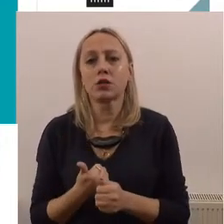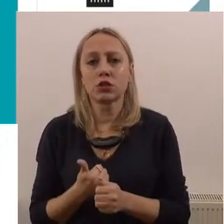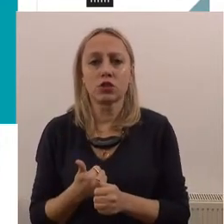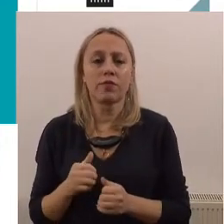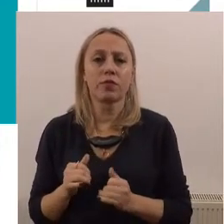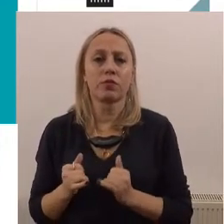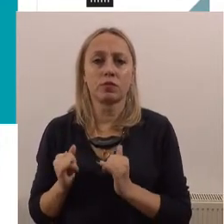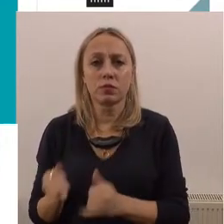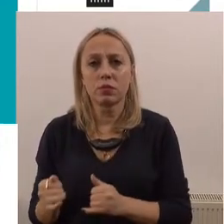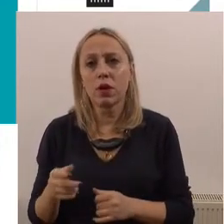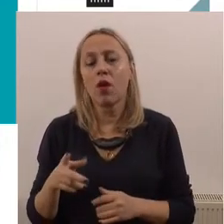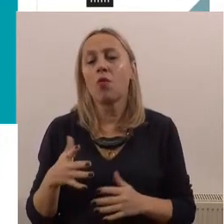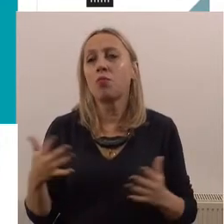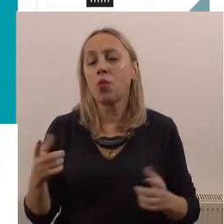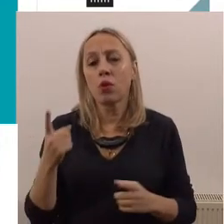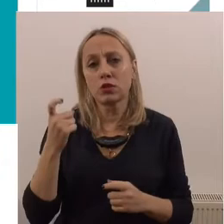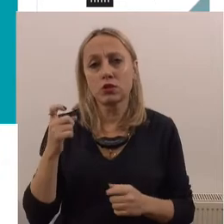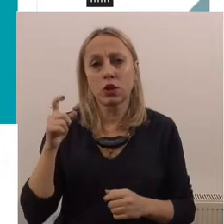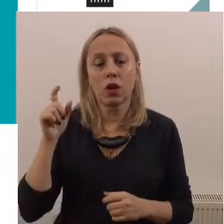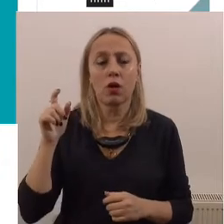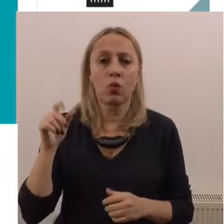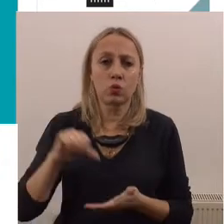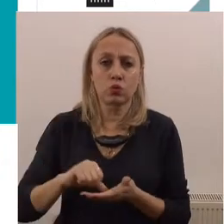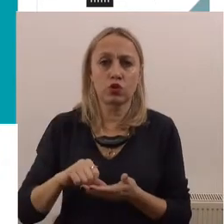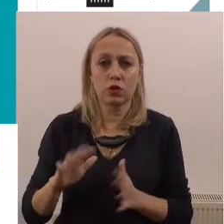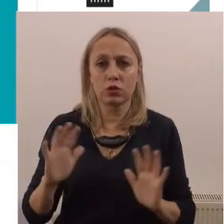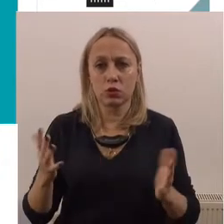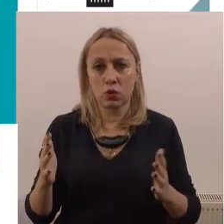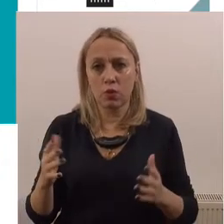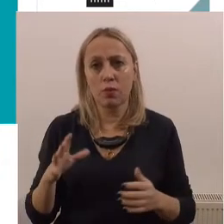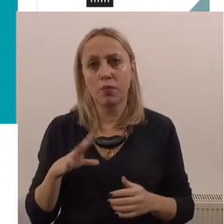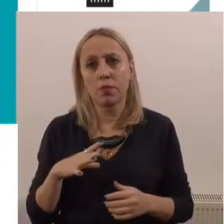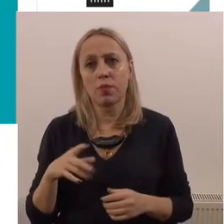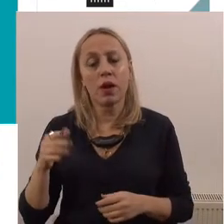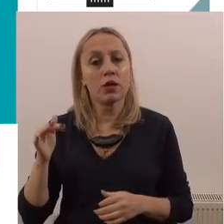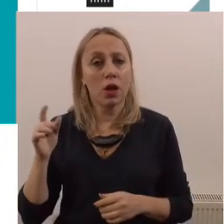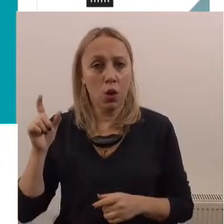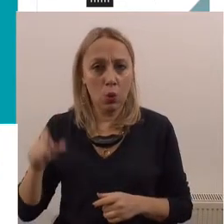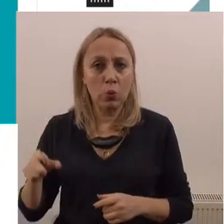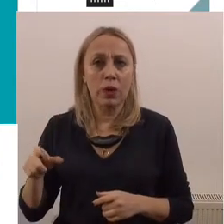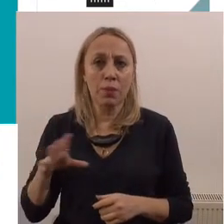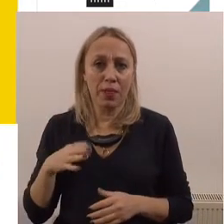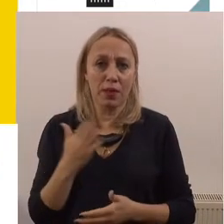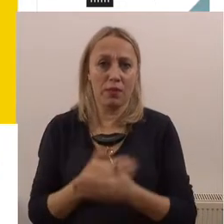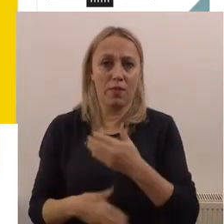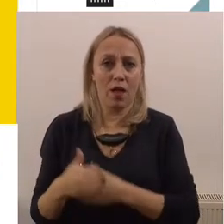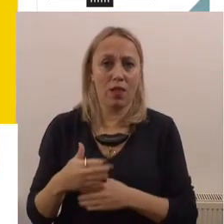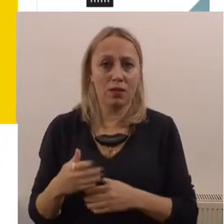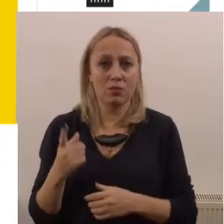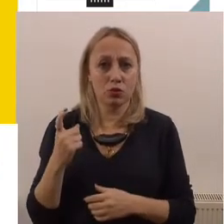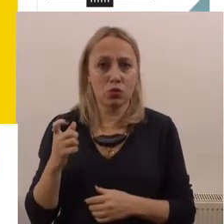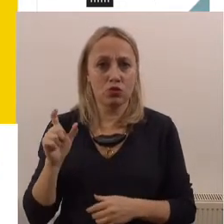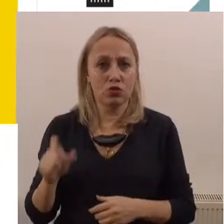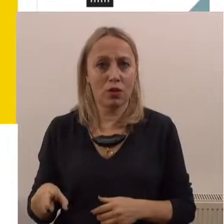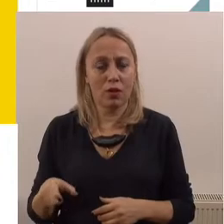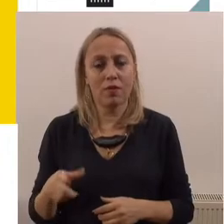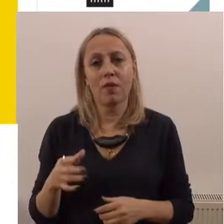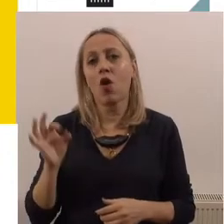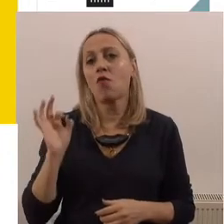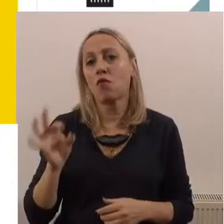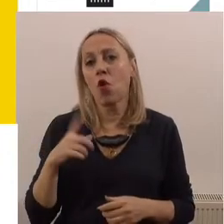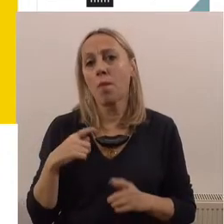inclusive events from the major program, and there were over 100 participants